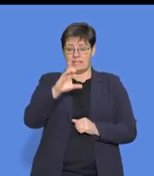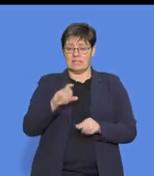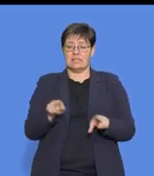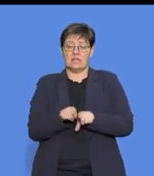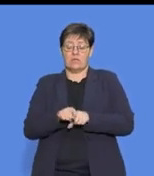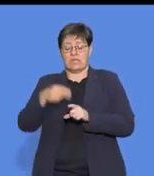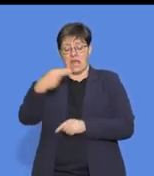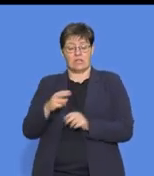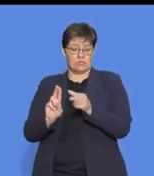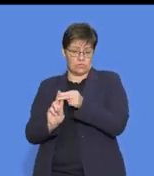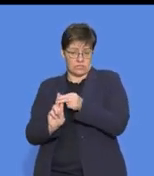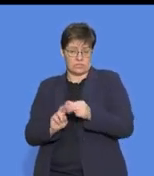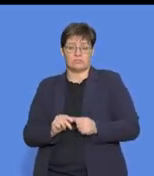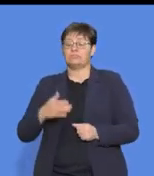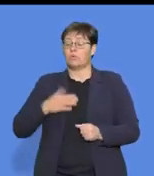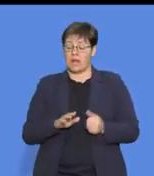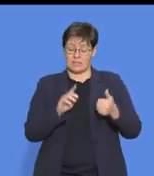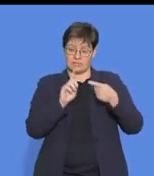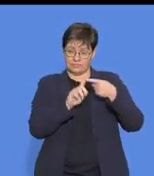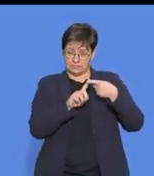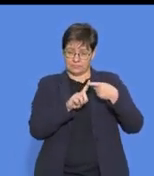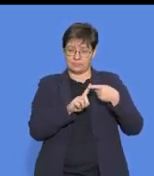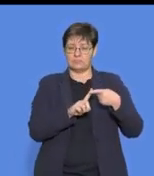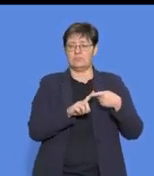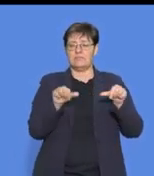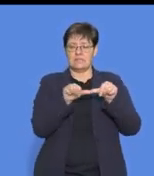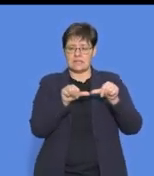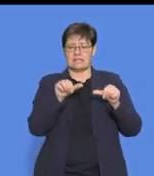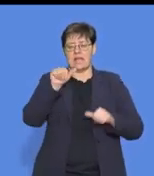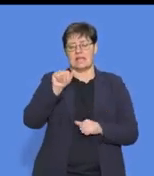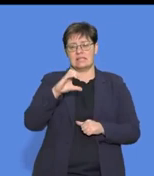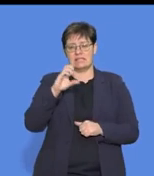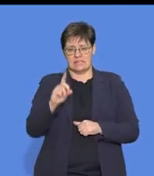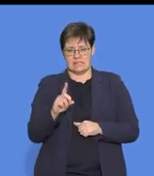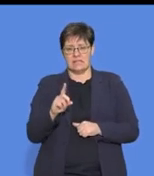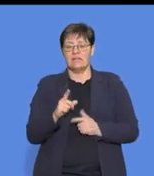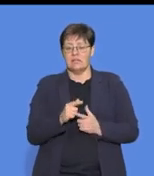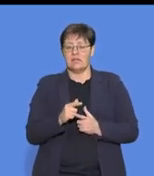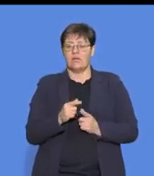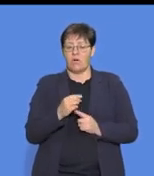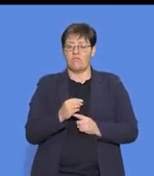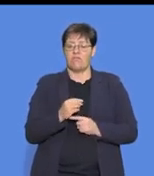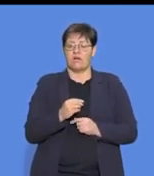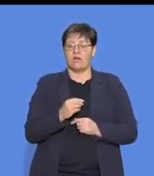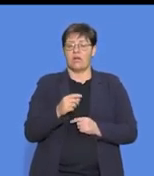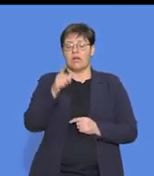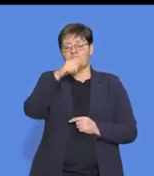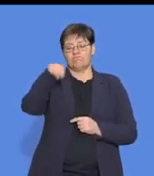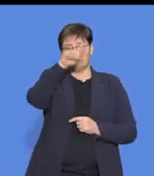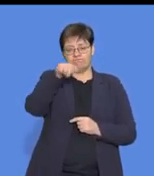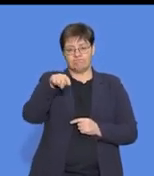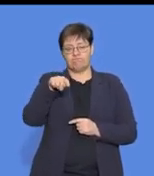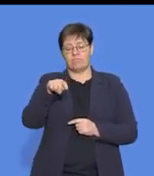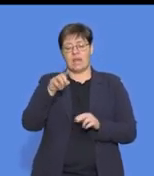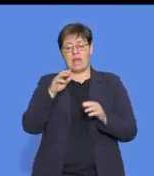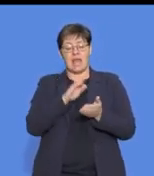units, they want us to find the size of ACD in terms of theta and alpha. And then there's a